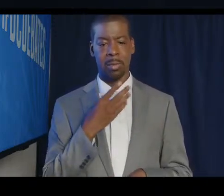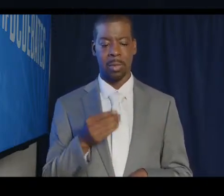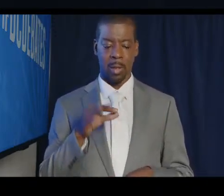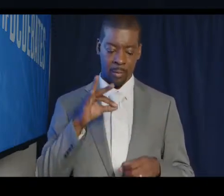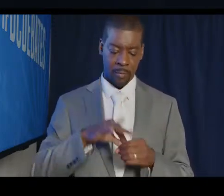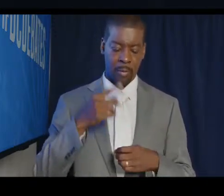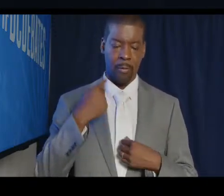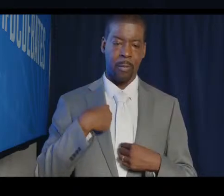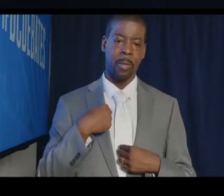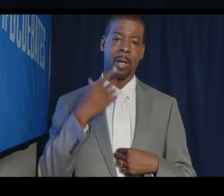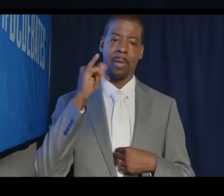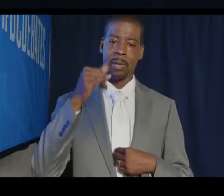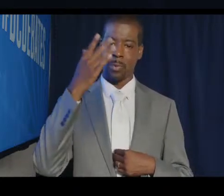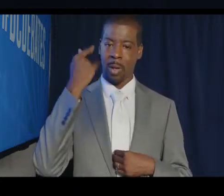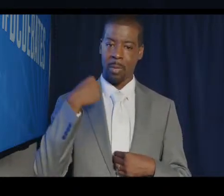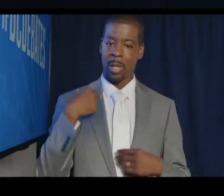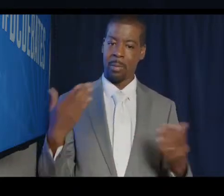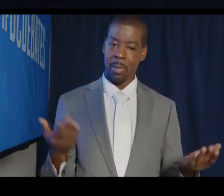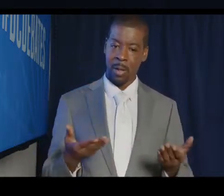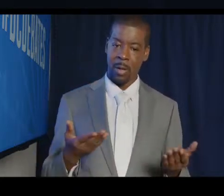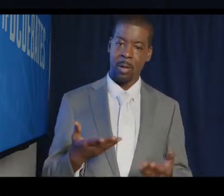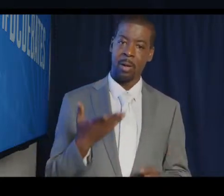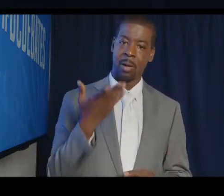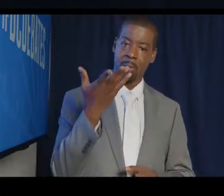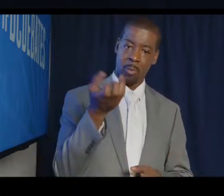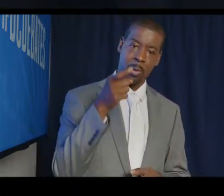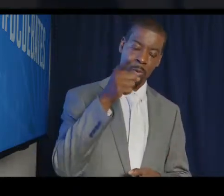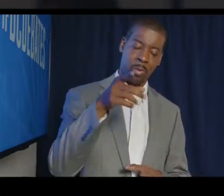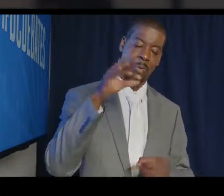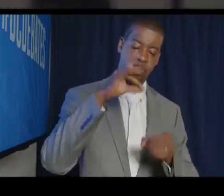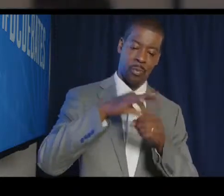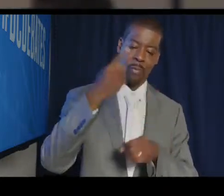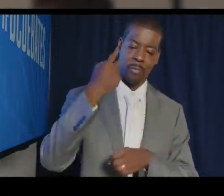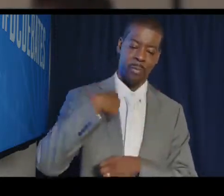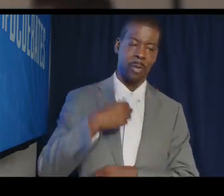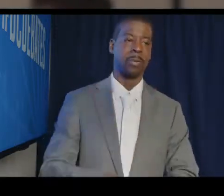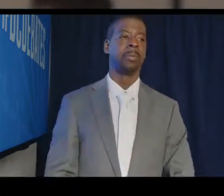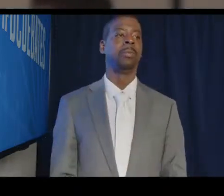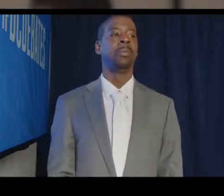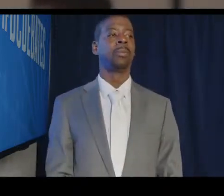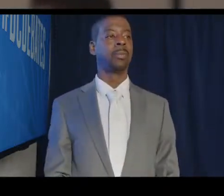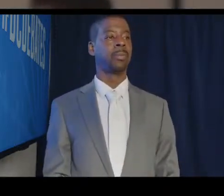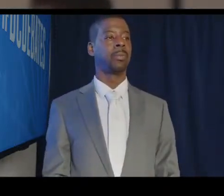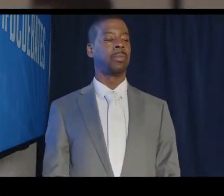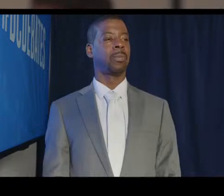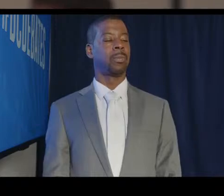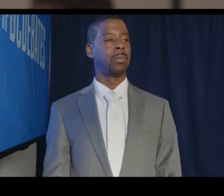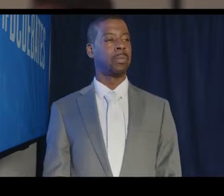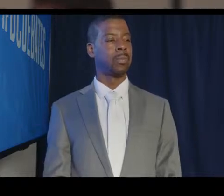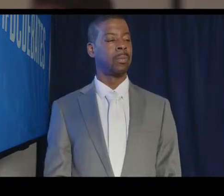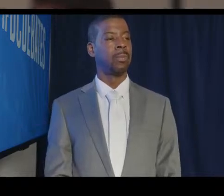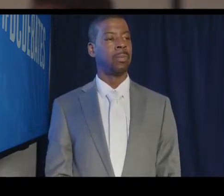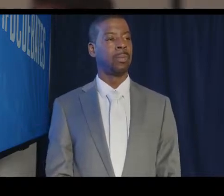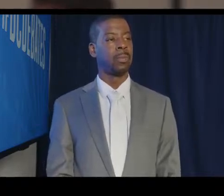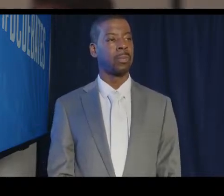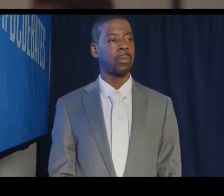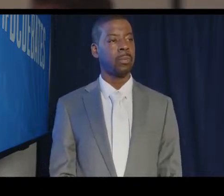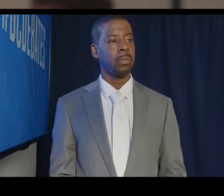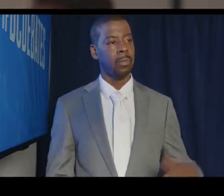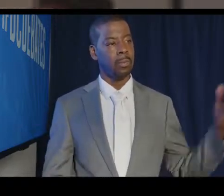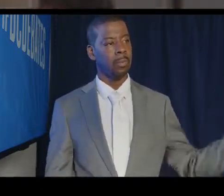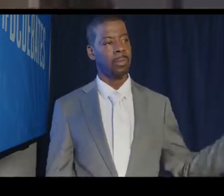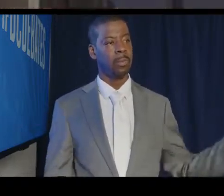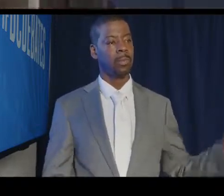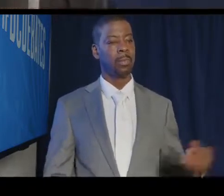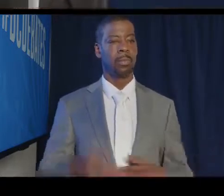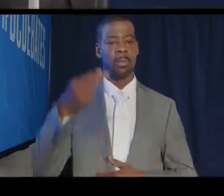why I'm here, and I hope you're liking what you hear. You'll make me one of your two choices. Thank you, Mr. Moch. We have two rebuttals, so I'm going to start with you, Councilmember Henderson, 30 seconds. So I